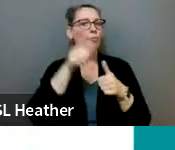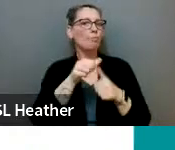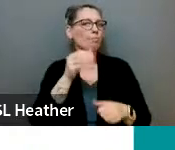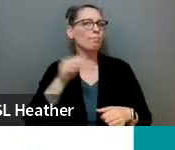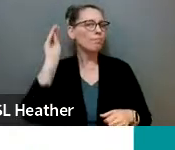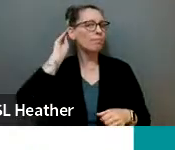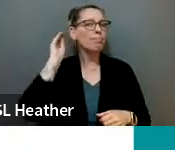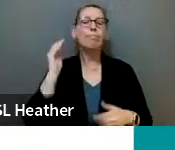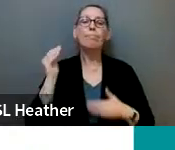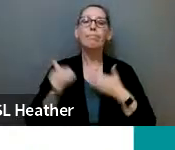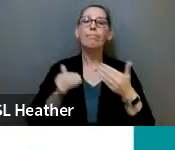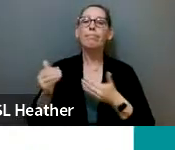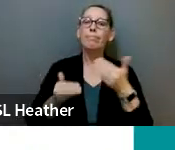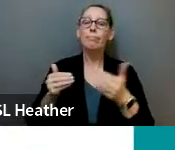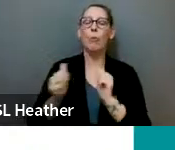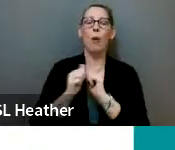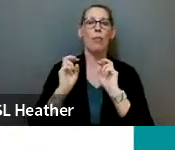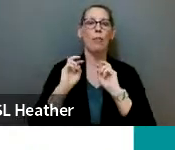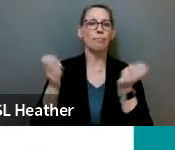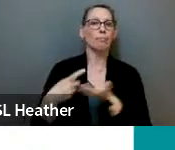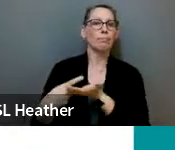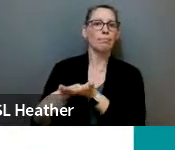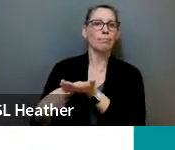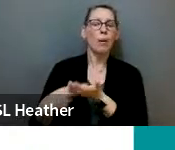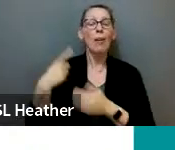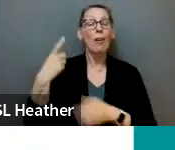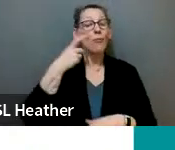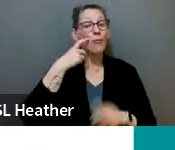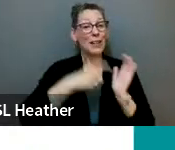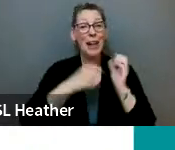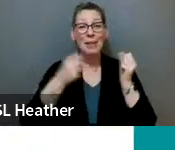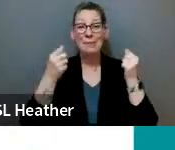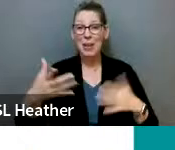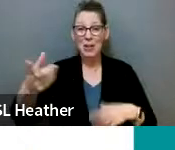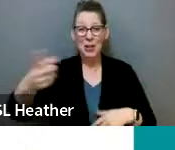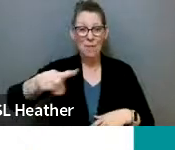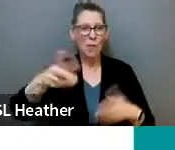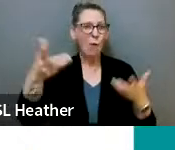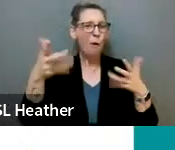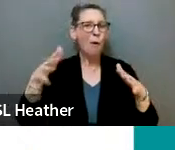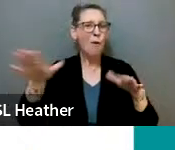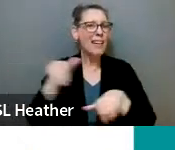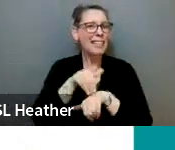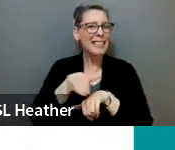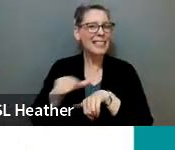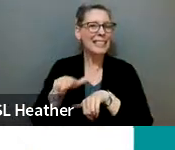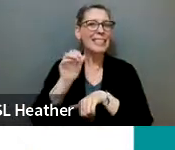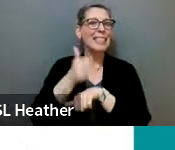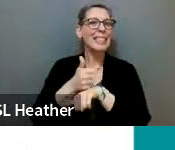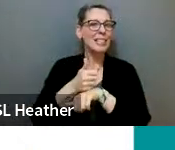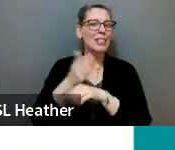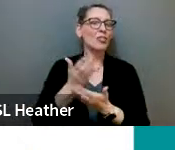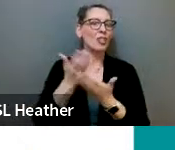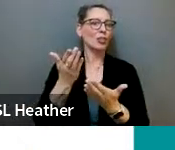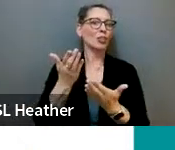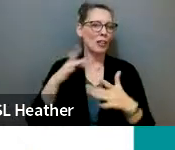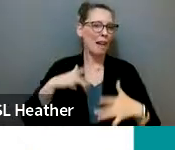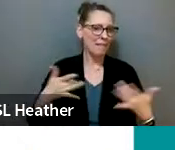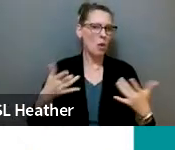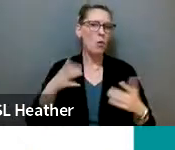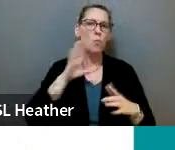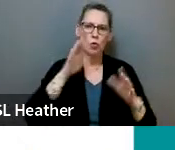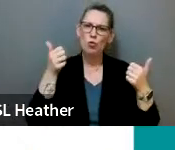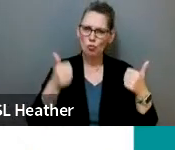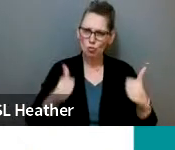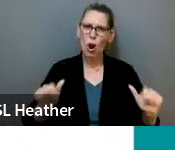go forward with tabling. And also recognizing that many of you have sent suggestions of events that we will try